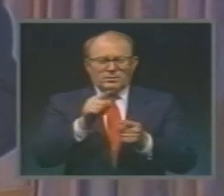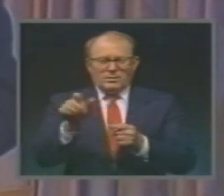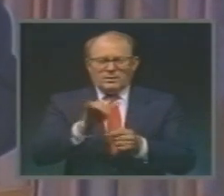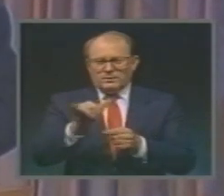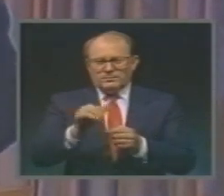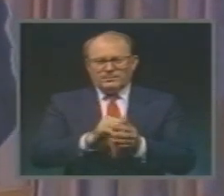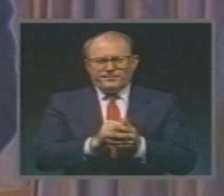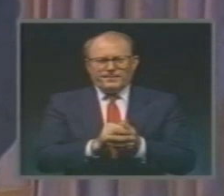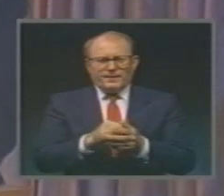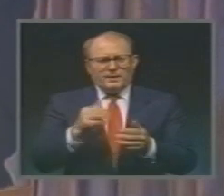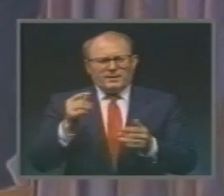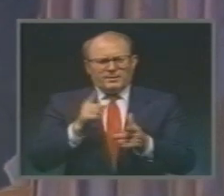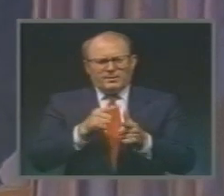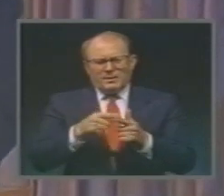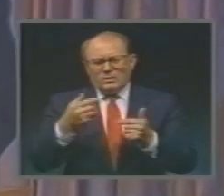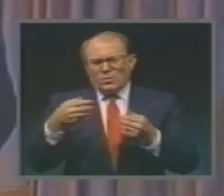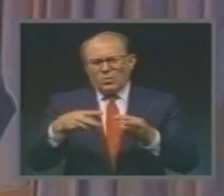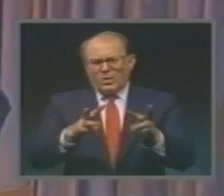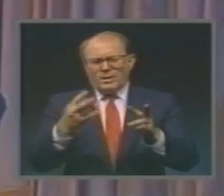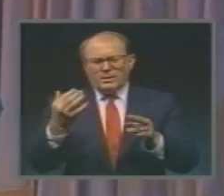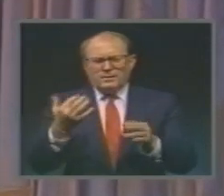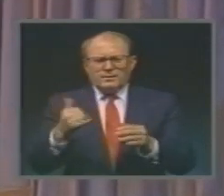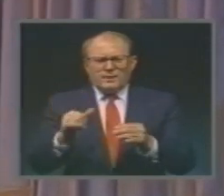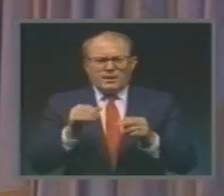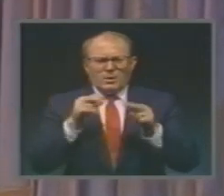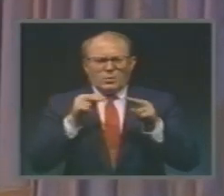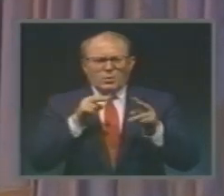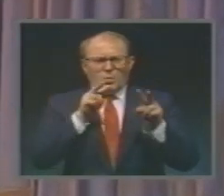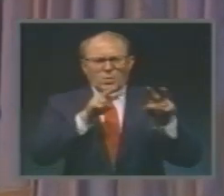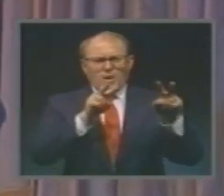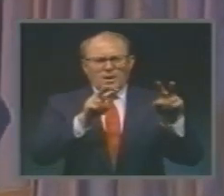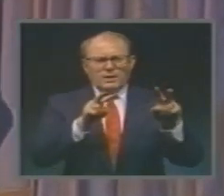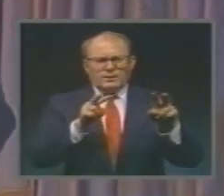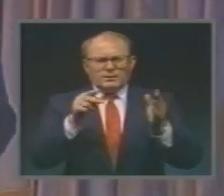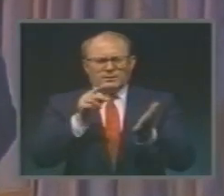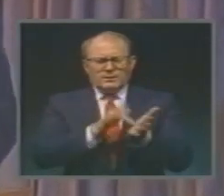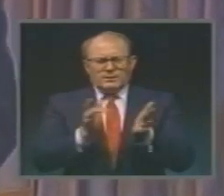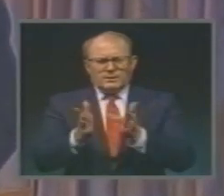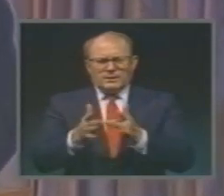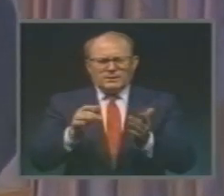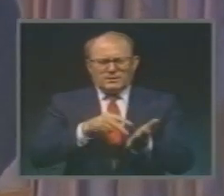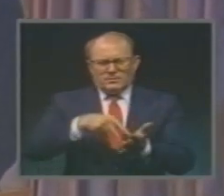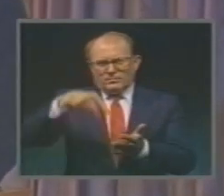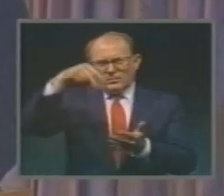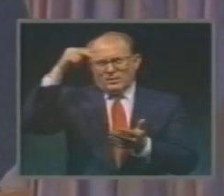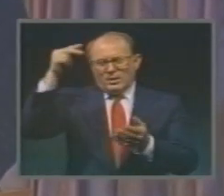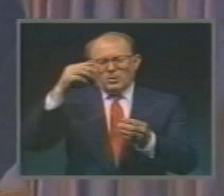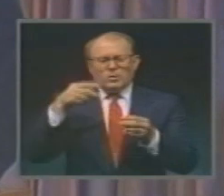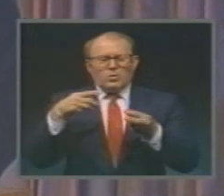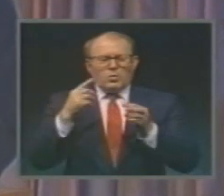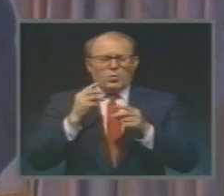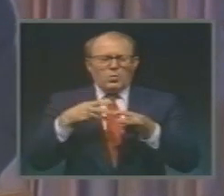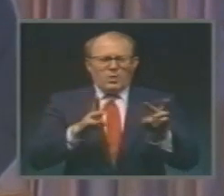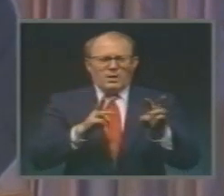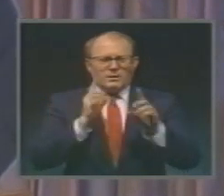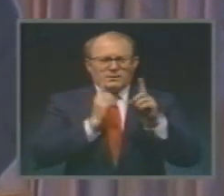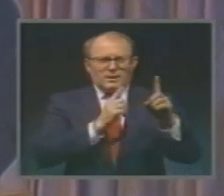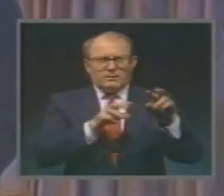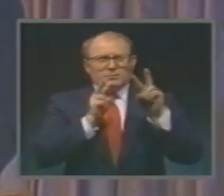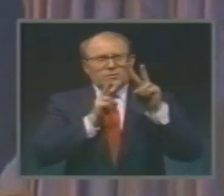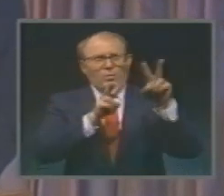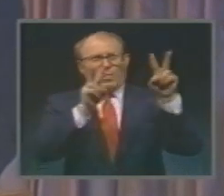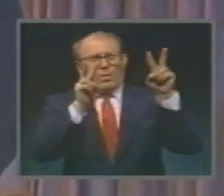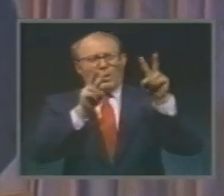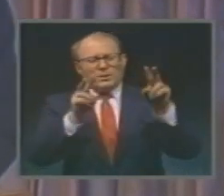Then while they watched, he was taken up, and a cloud received him out of their sight. And while they looked steadfastly toward heaven as he went